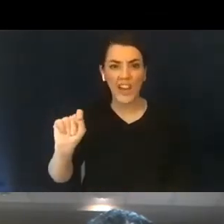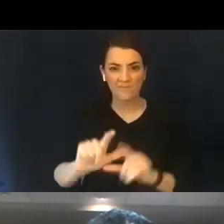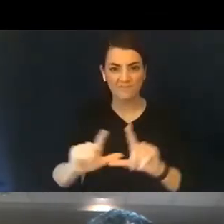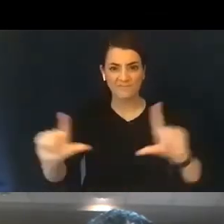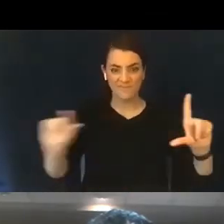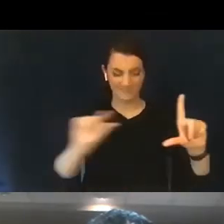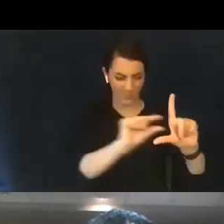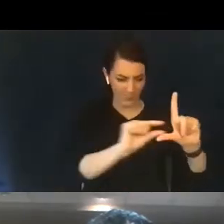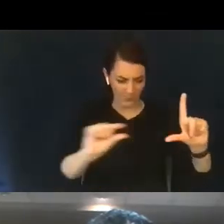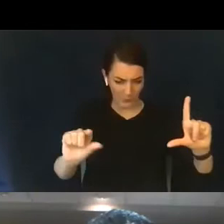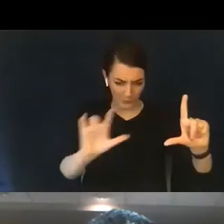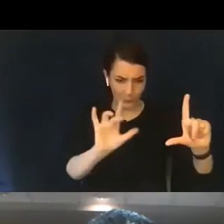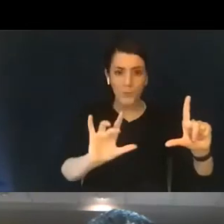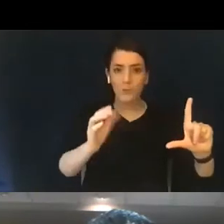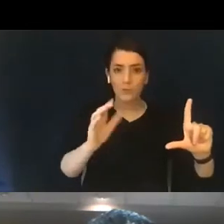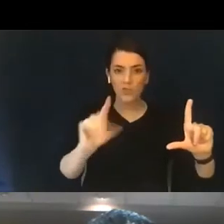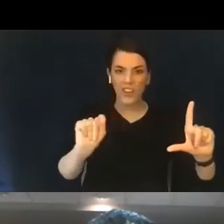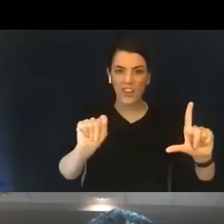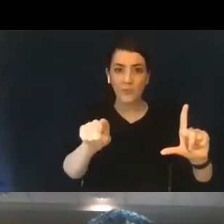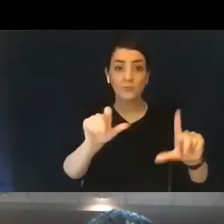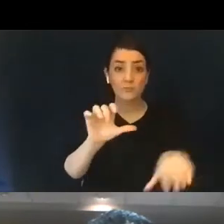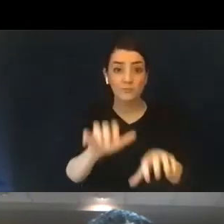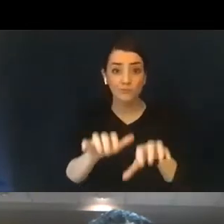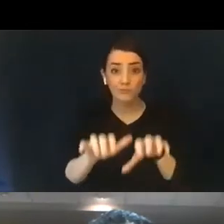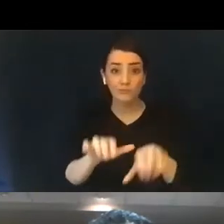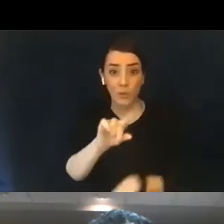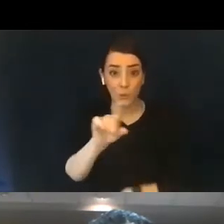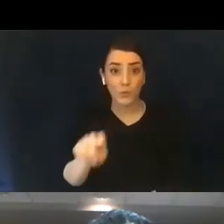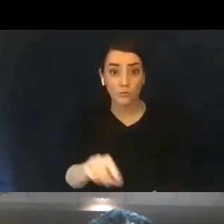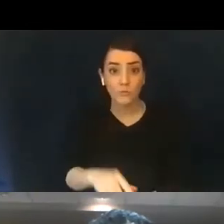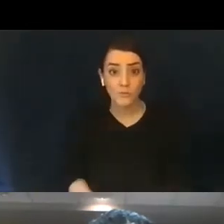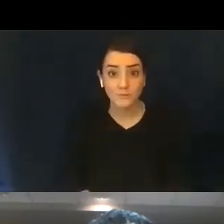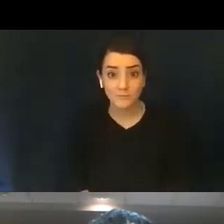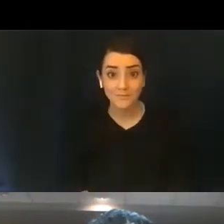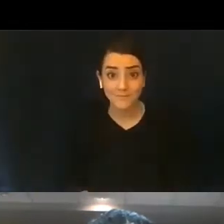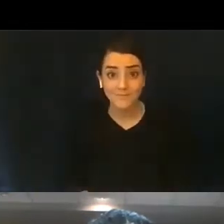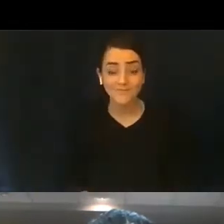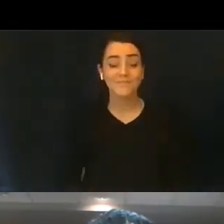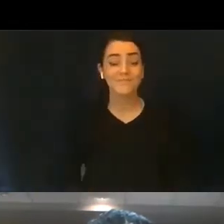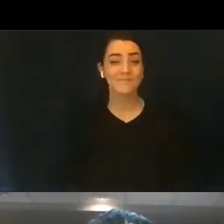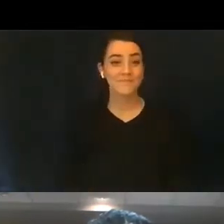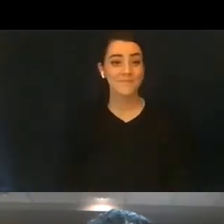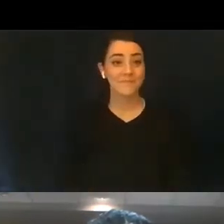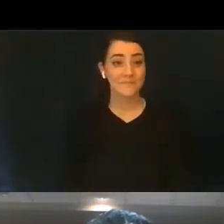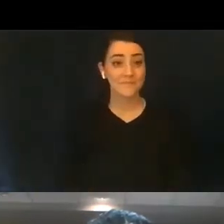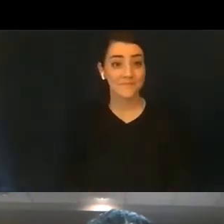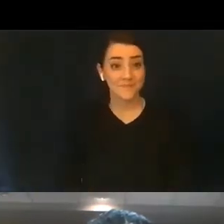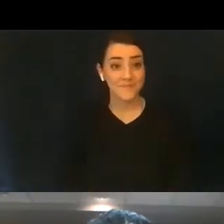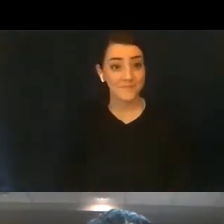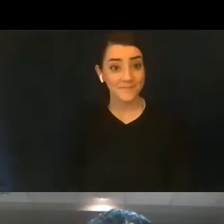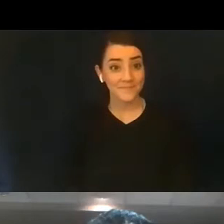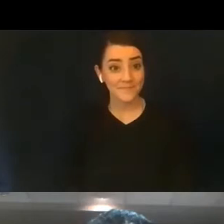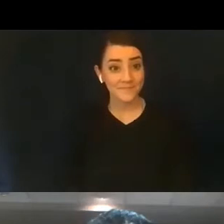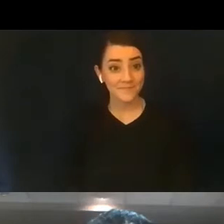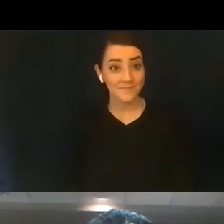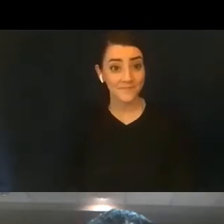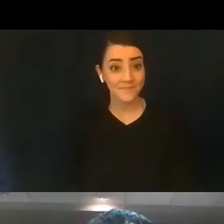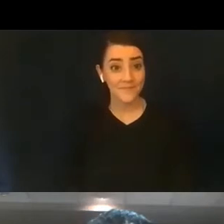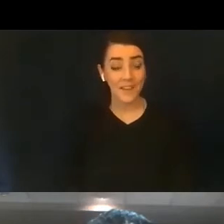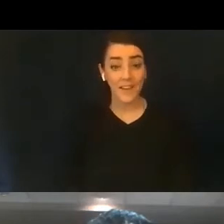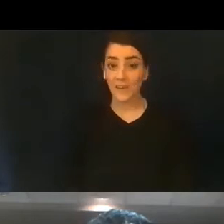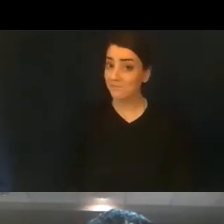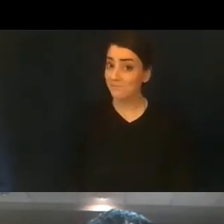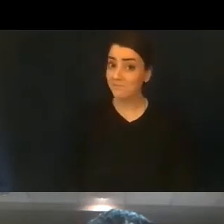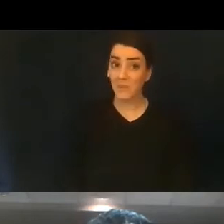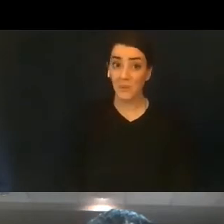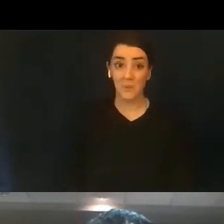and hopefully we'll be able to address some of those questions. And so I guess with that, Kosol,